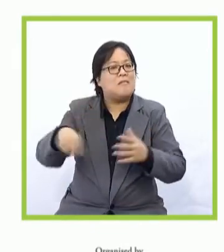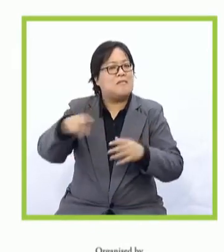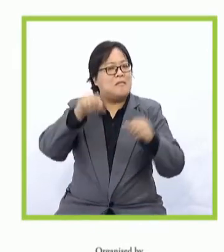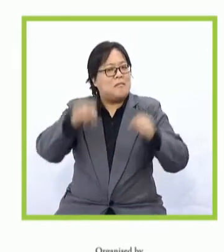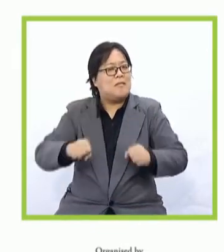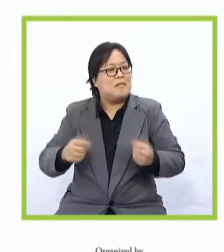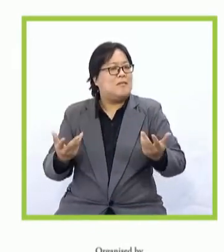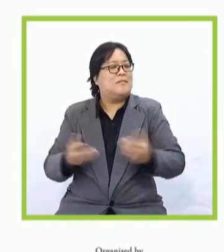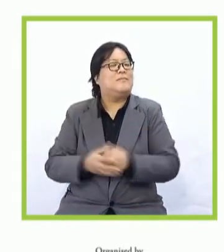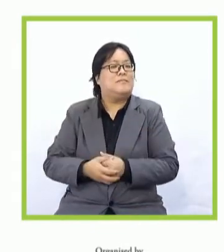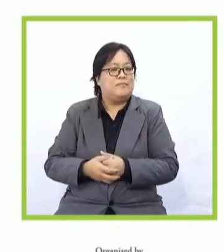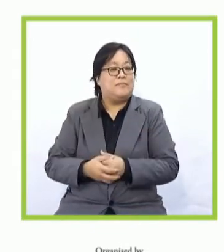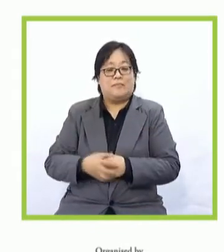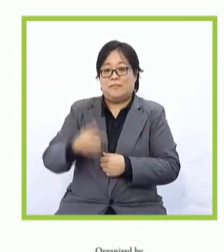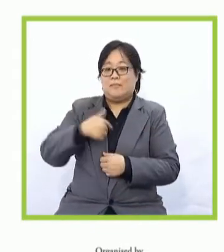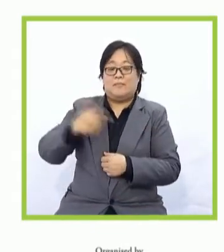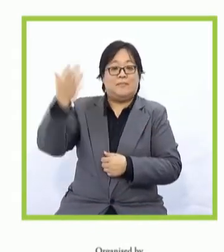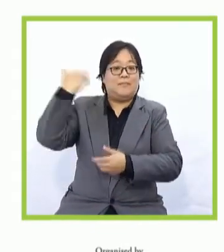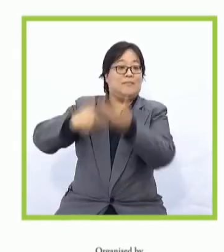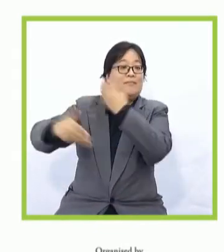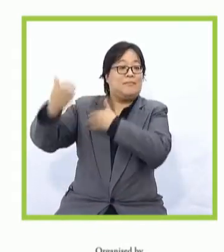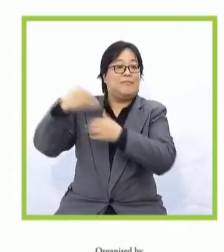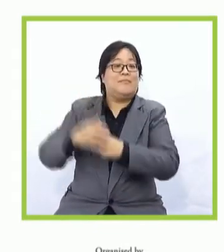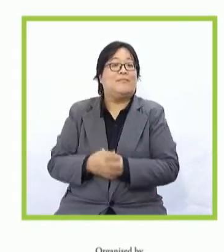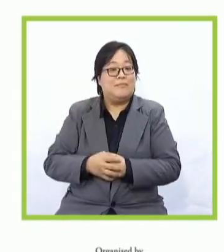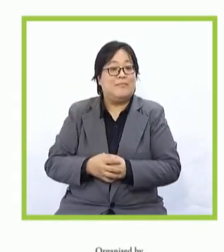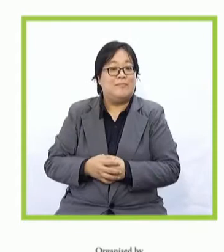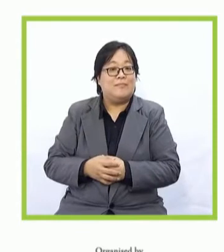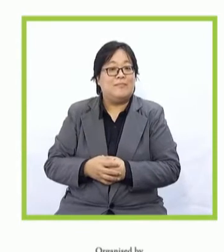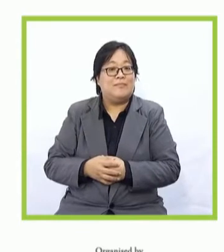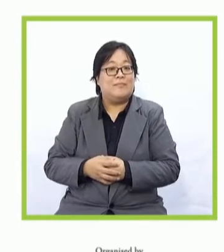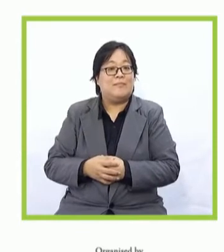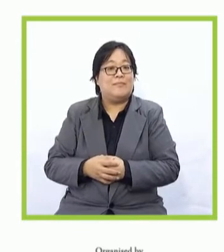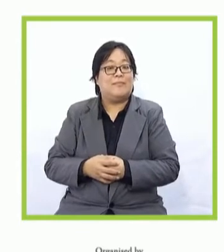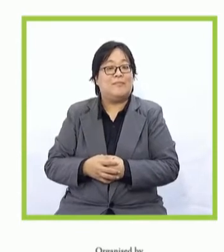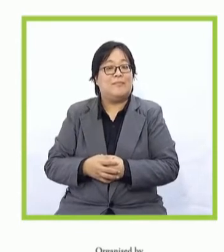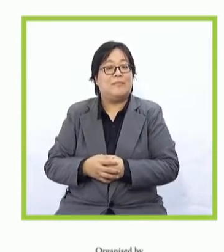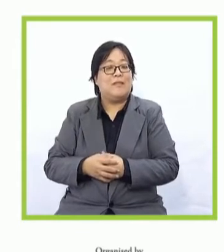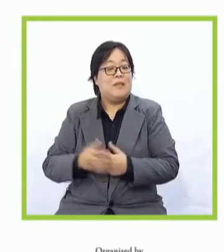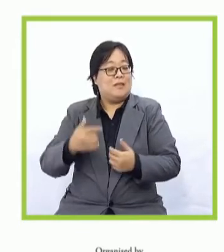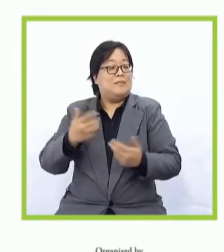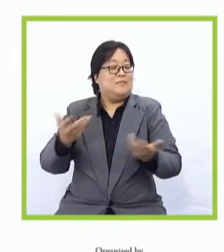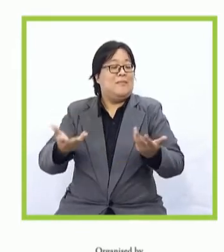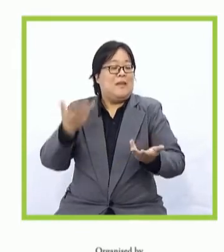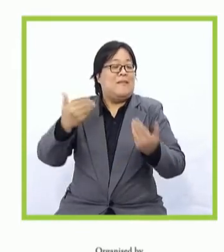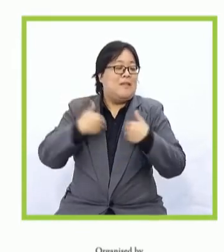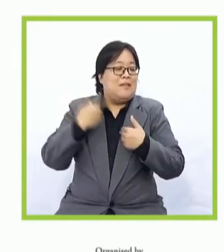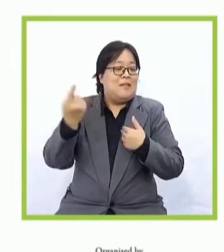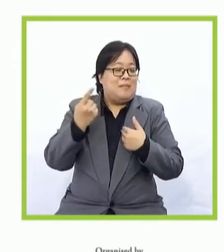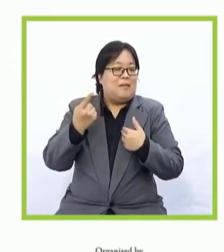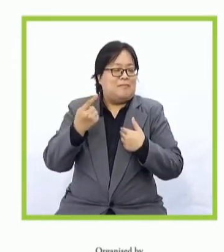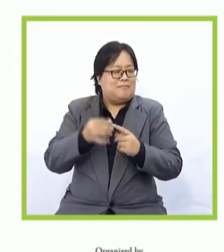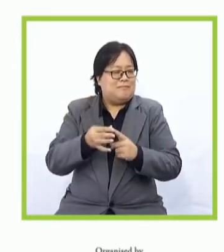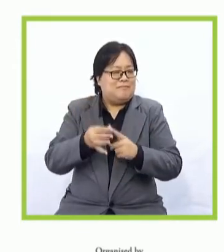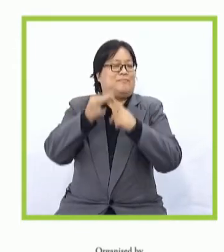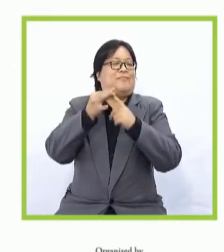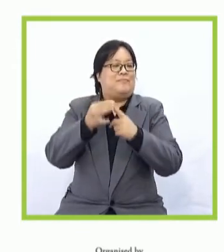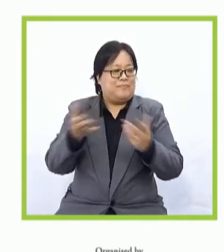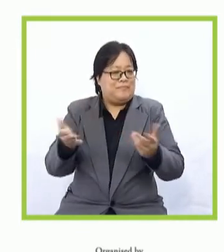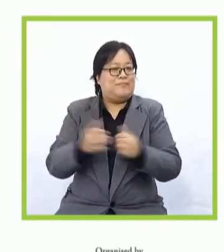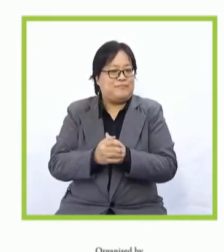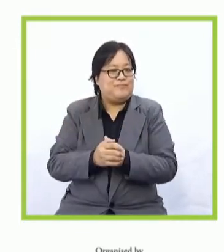about, because I used to think, as someone who's an admirer of Scandinavia, that there was something intrinsic about